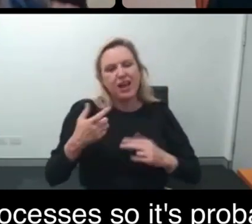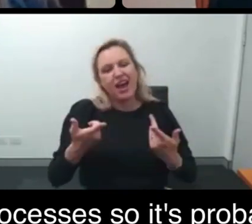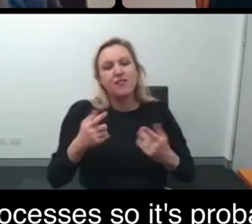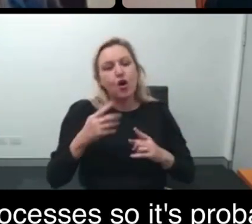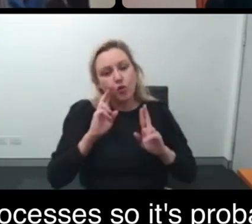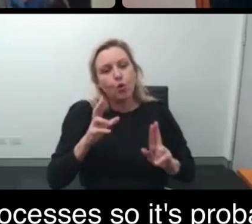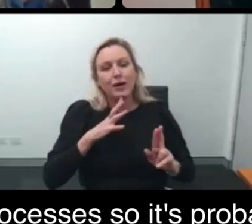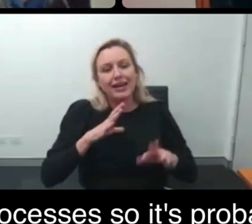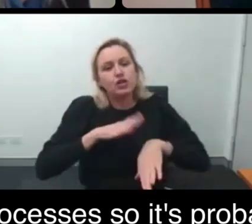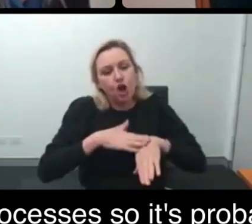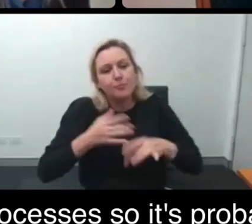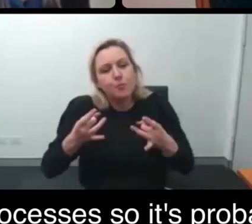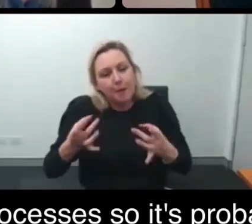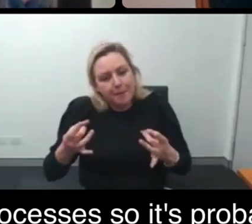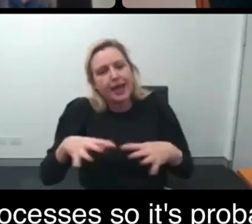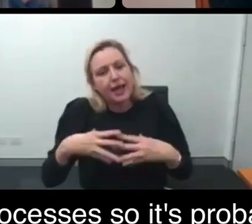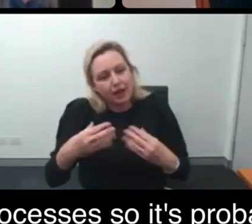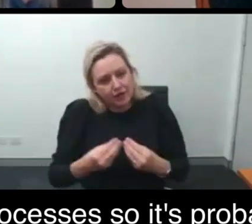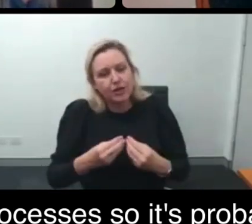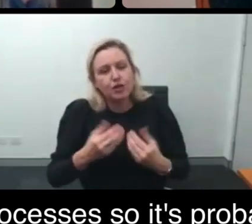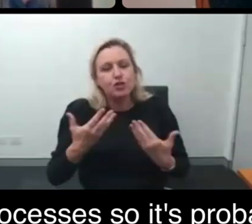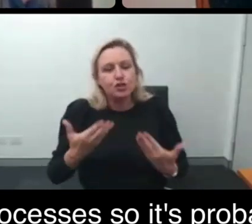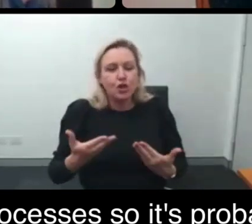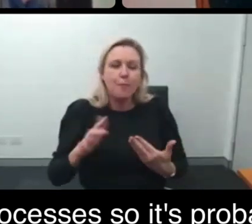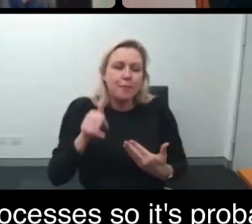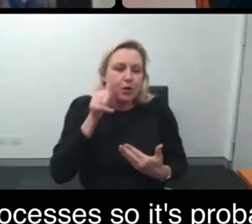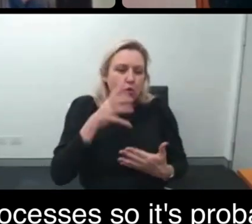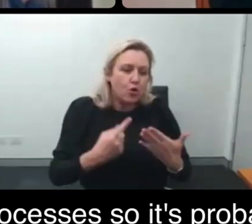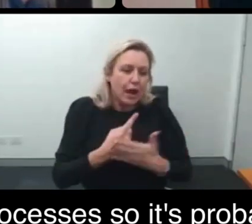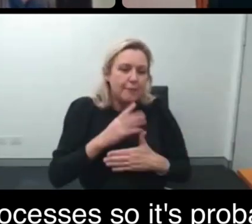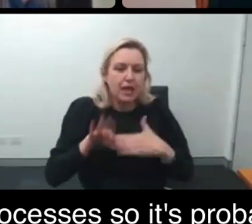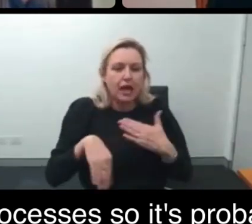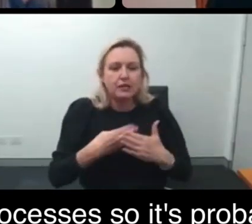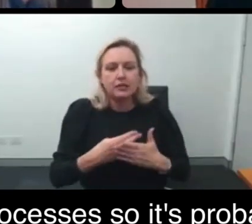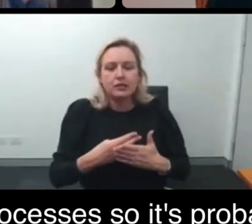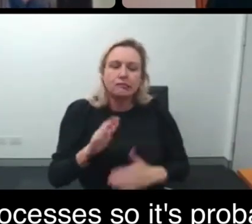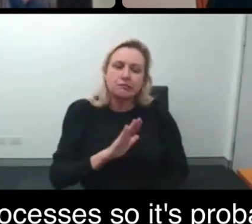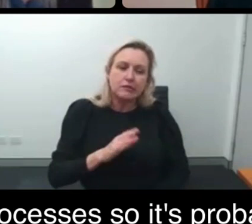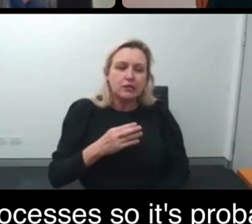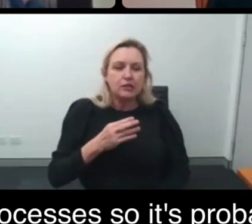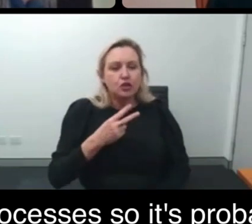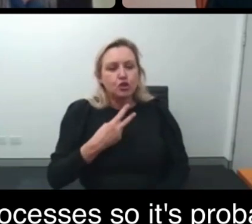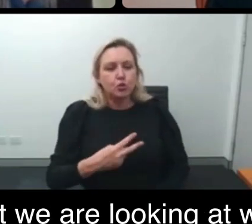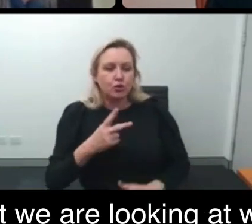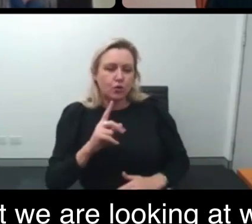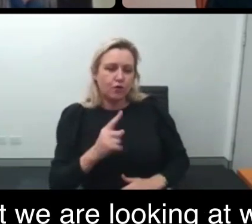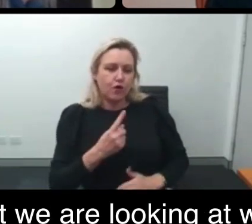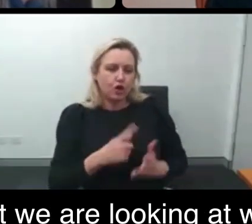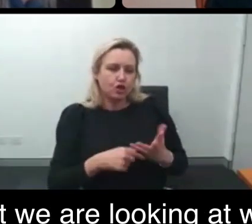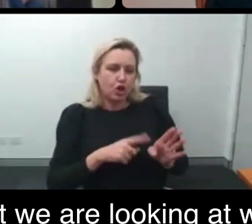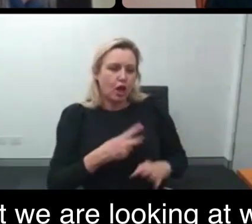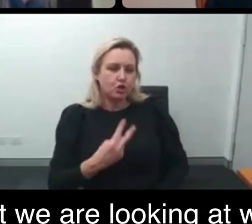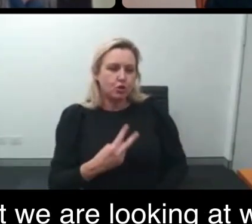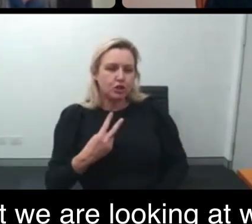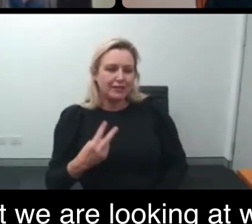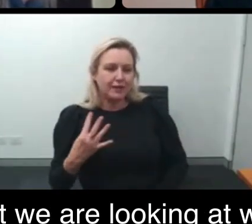those processes, so it's probably not until 1 July 2024, but we